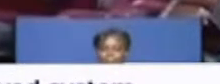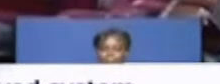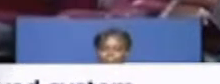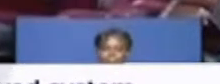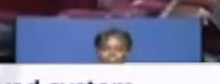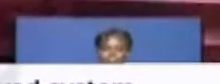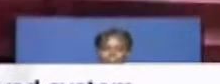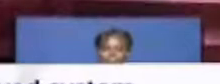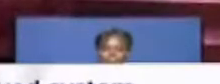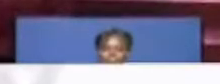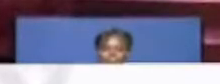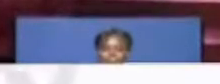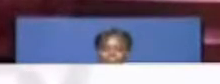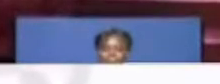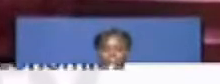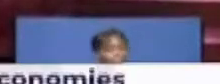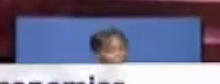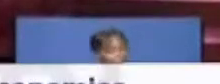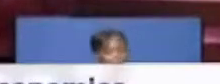That said,